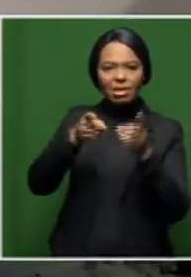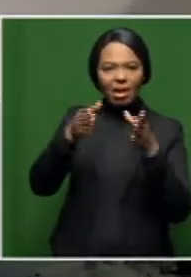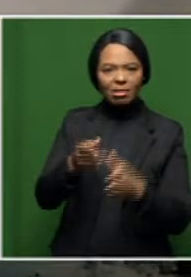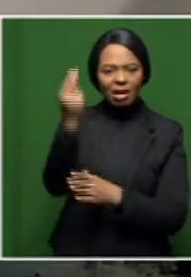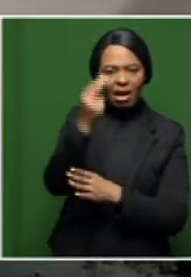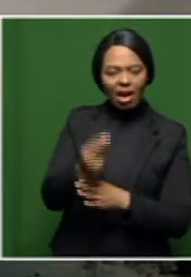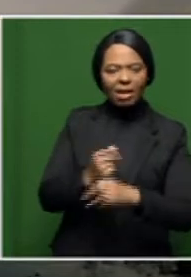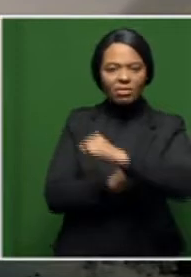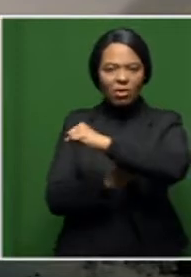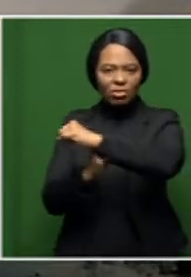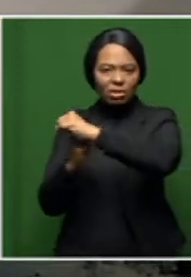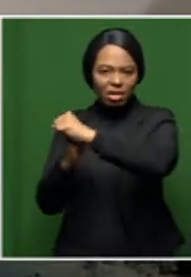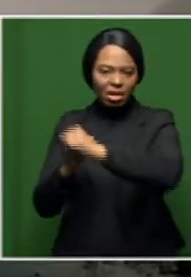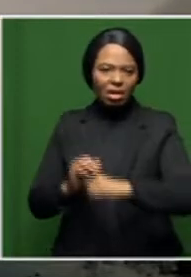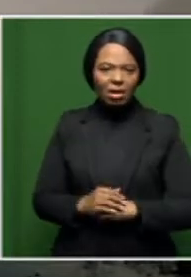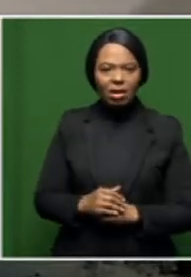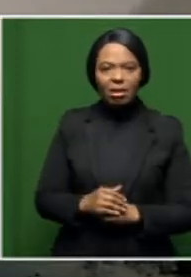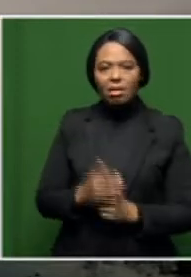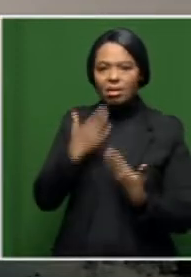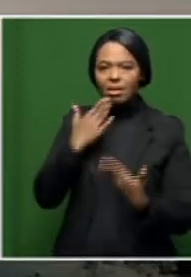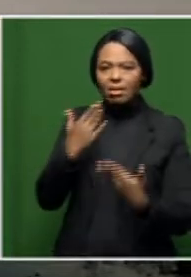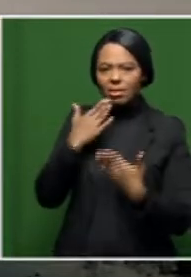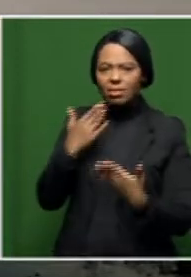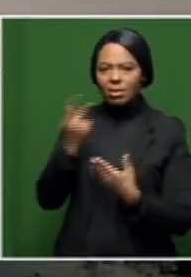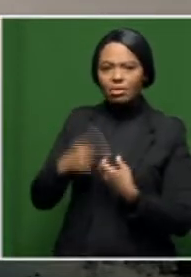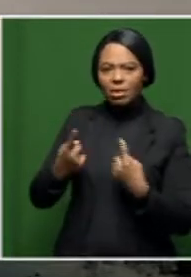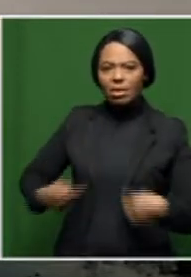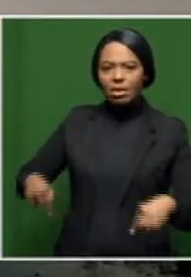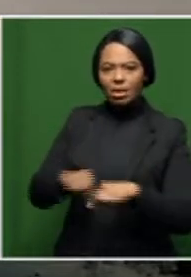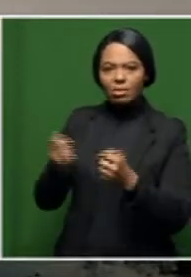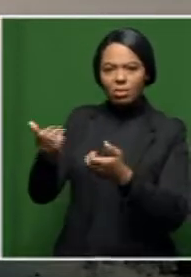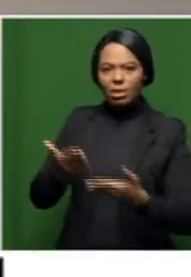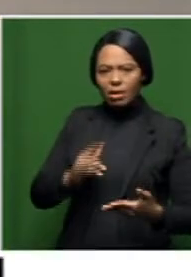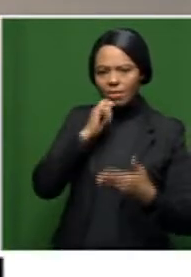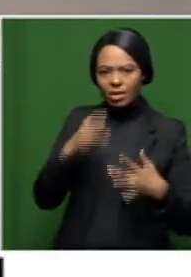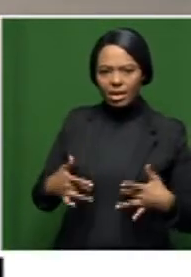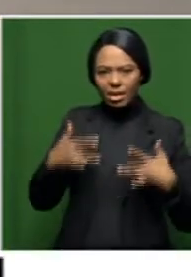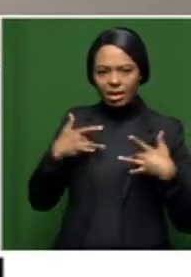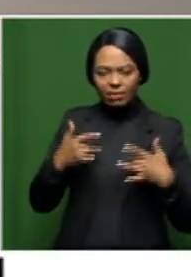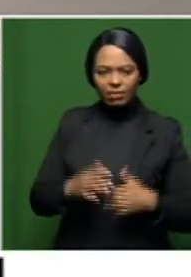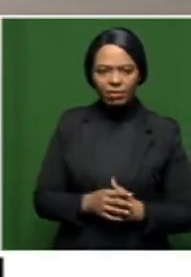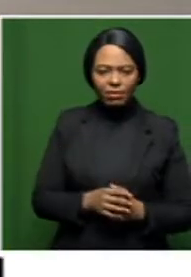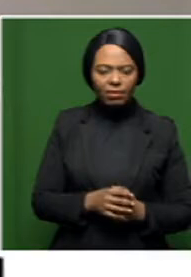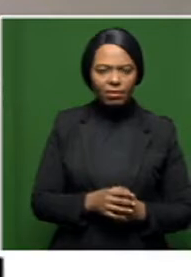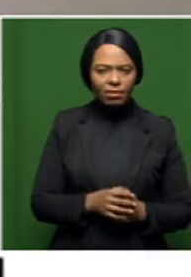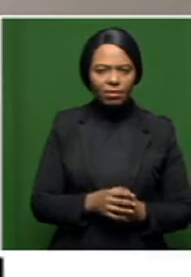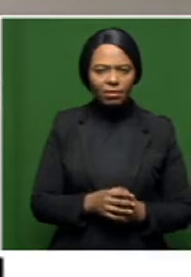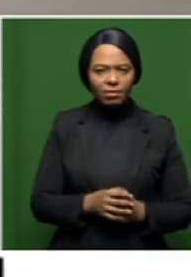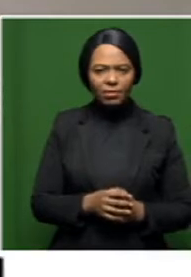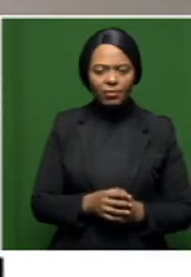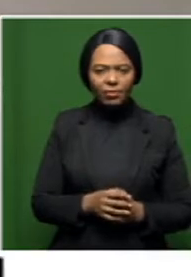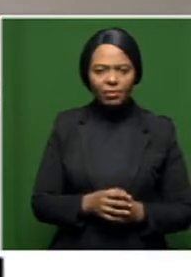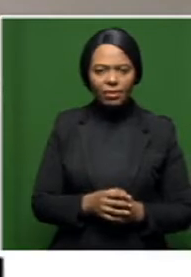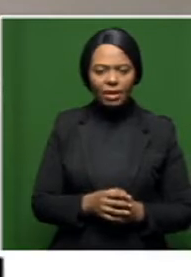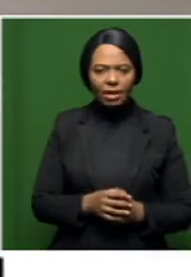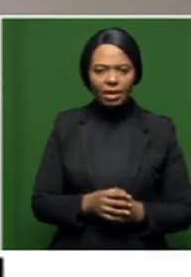Foundation. Clive, very good morning. Thank you so much for joining us. Welcome to Morning Live. Great. Good morning. Now, for someone